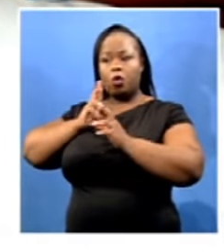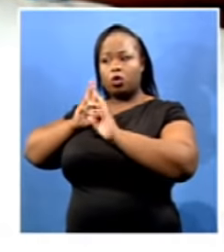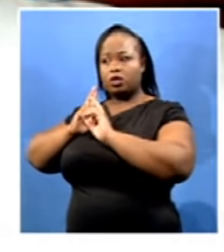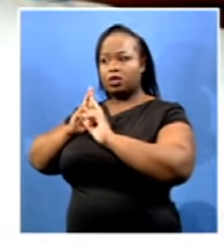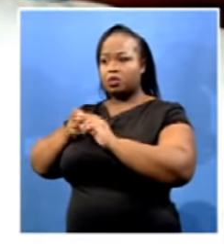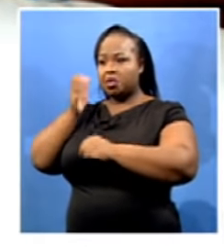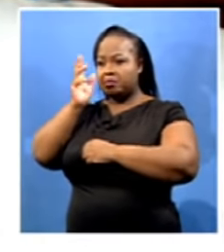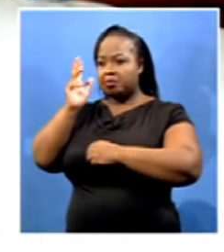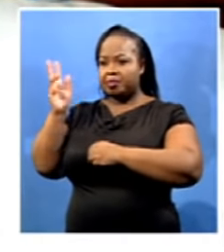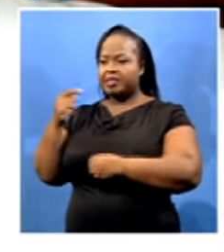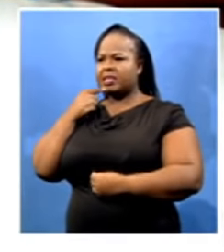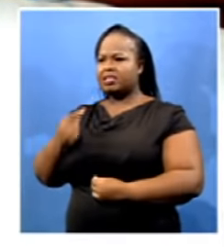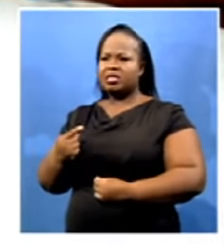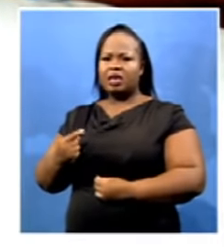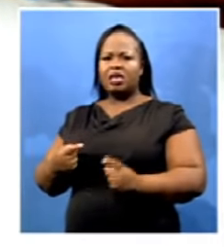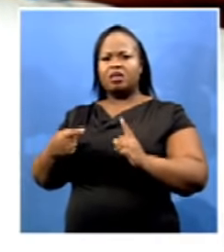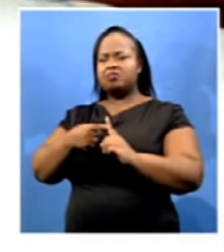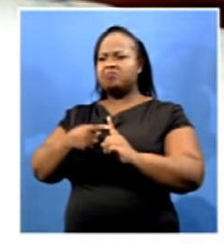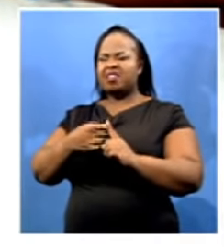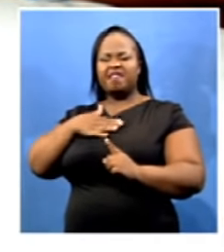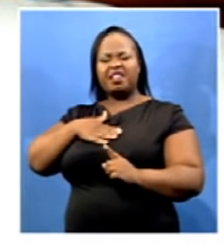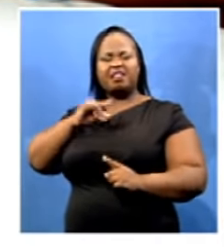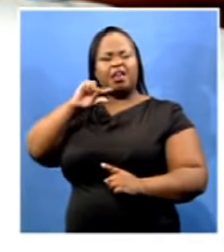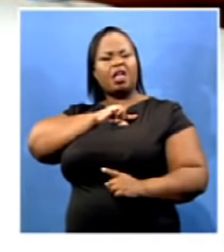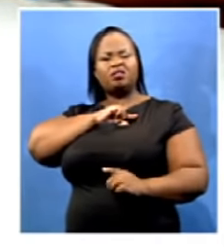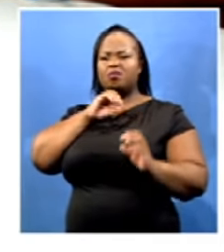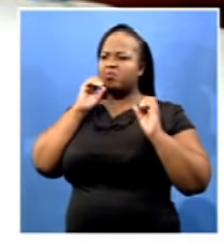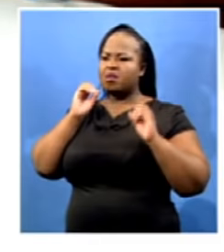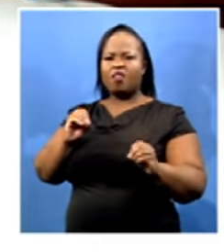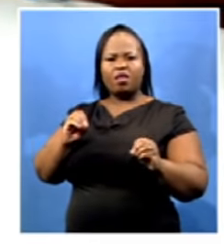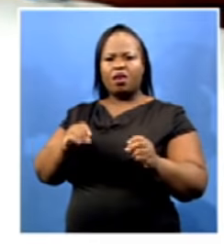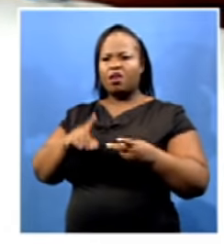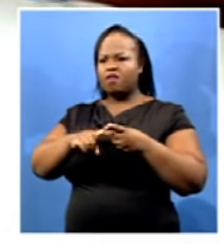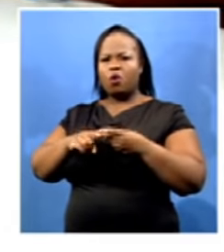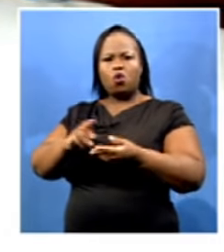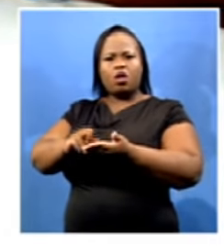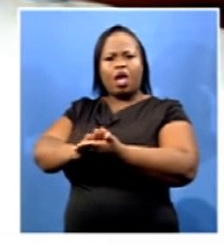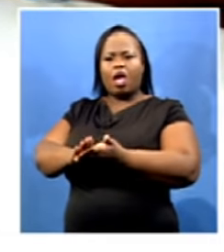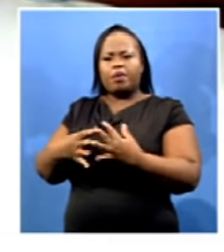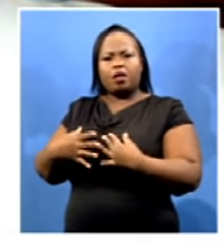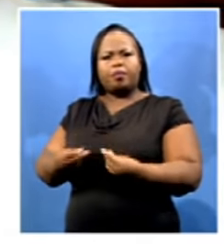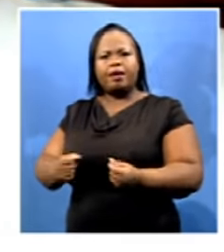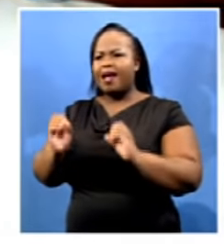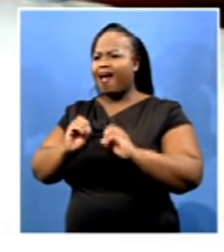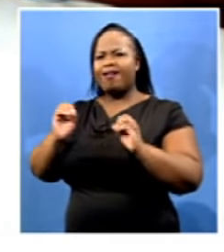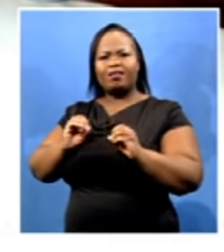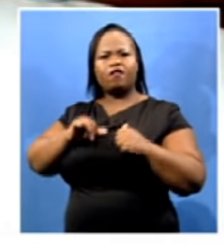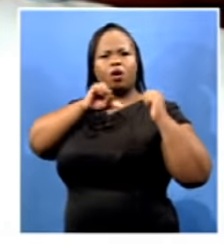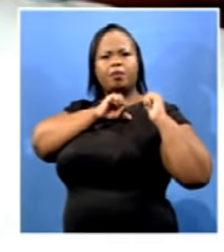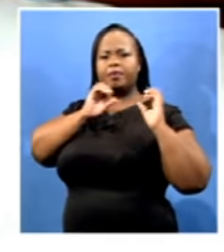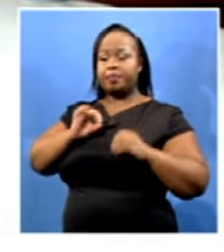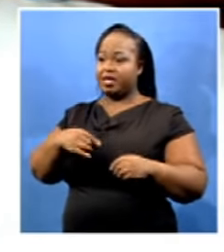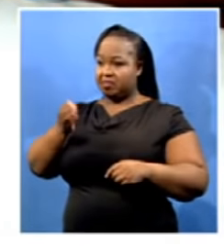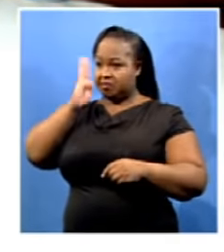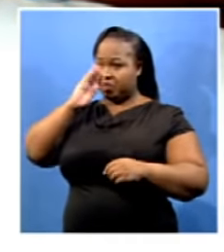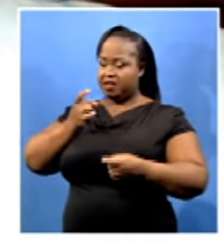that he has no remorse, he is not rehabilitated, and he shows no accountability. In fact, he said to me that